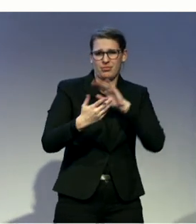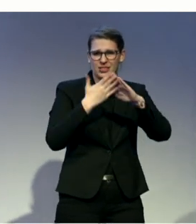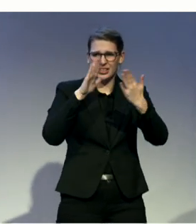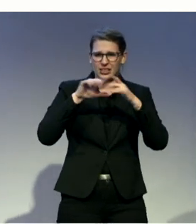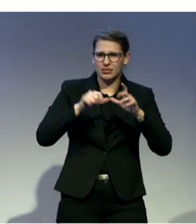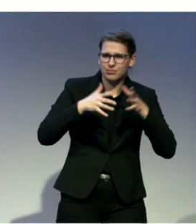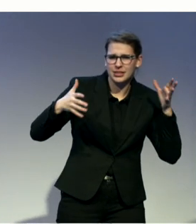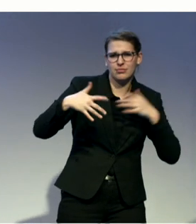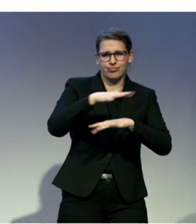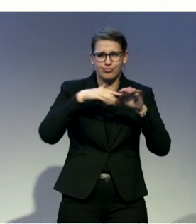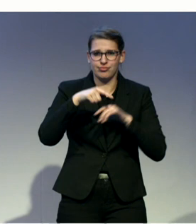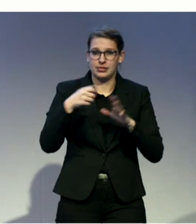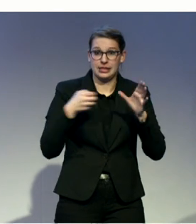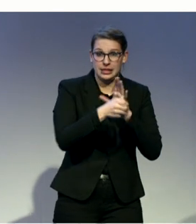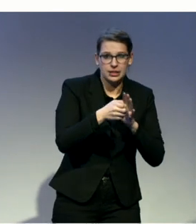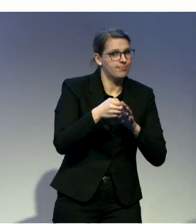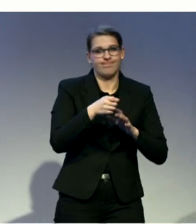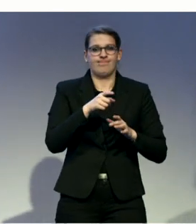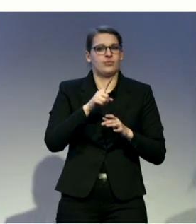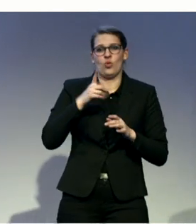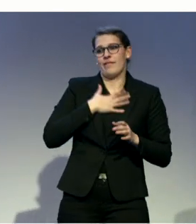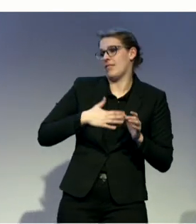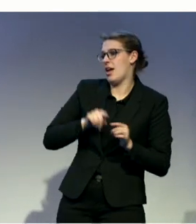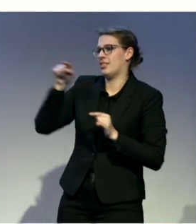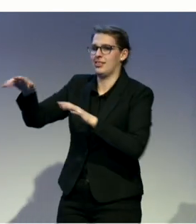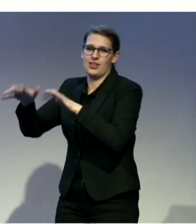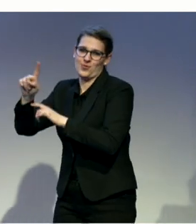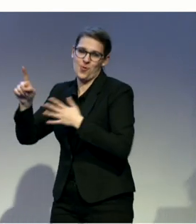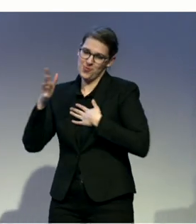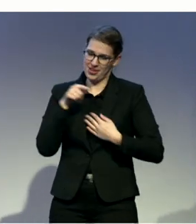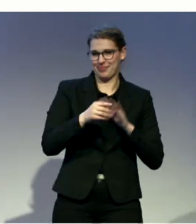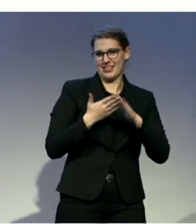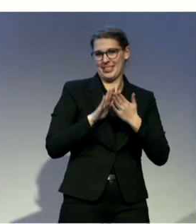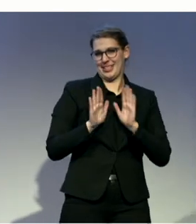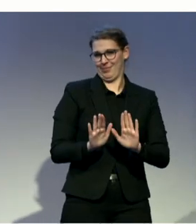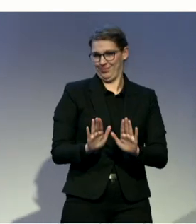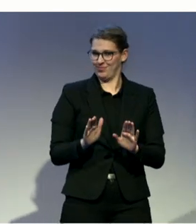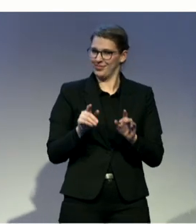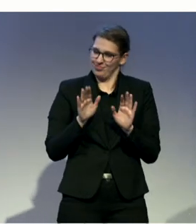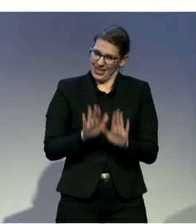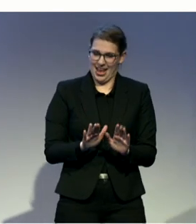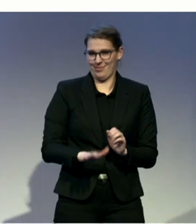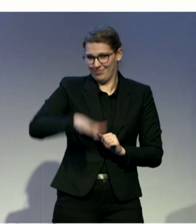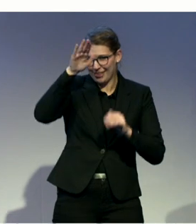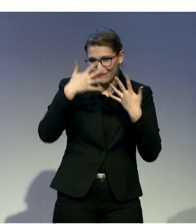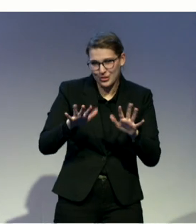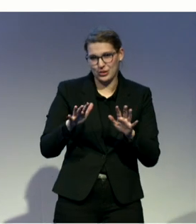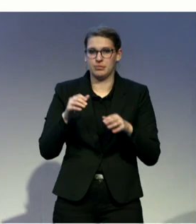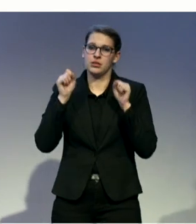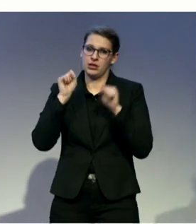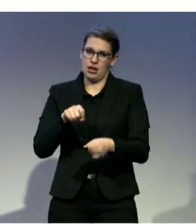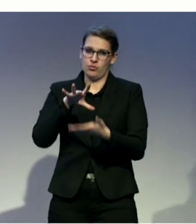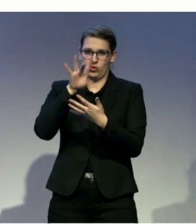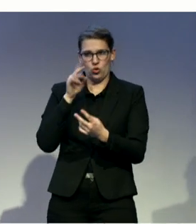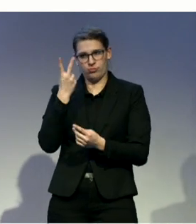live in a rural area, and they prefer to stay in urban area. That's why we have the both possibilities.